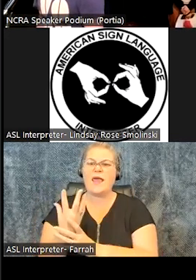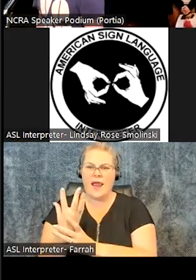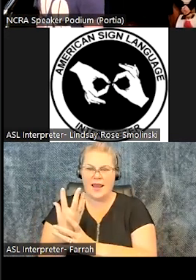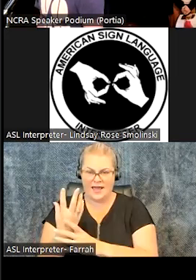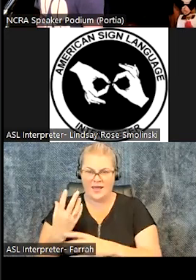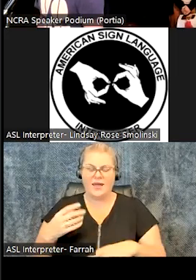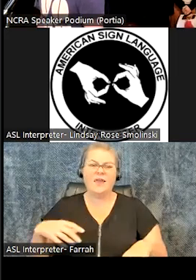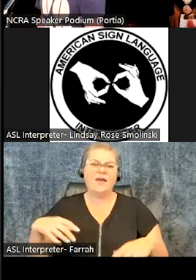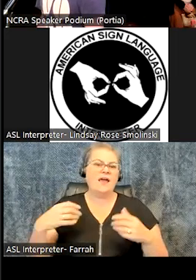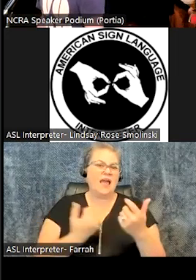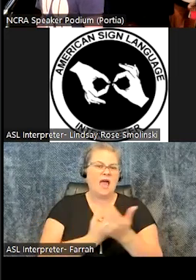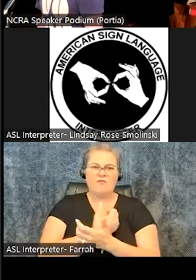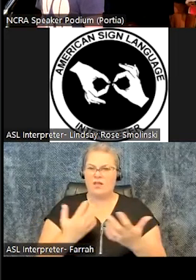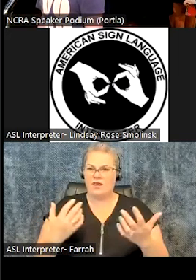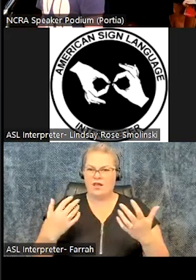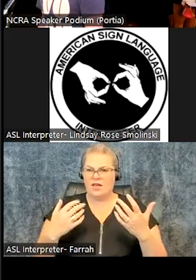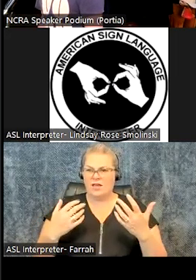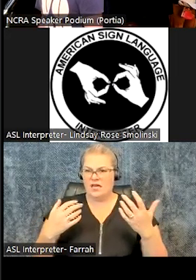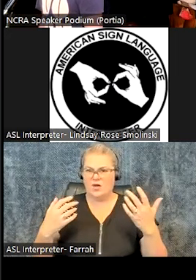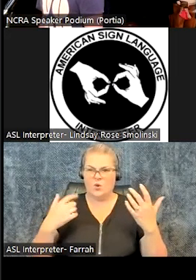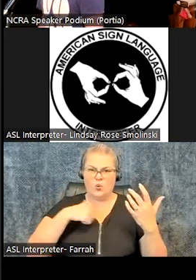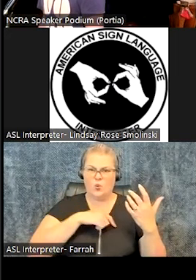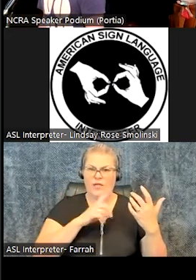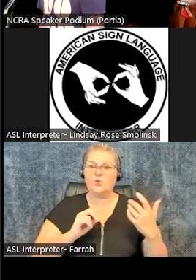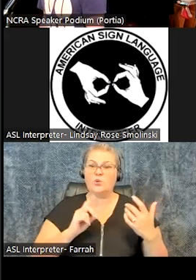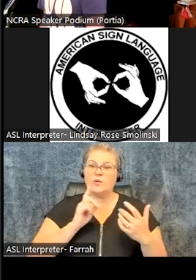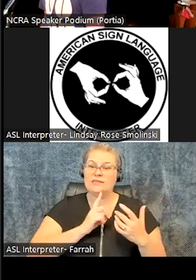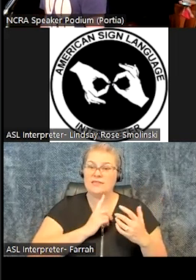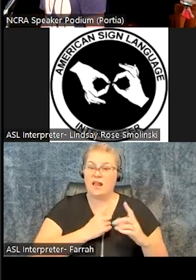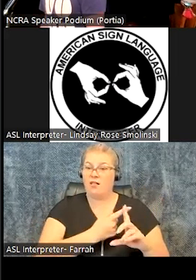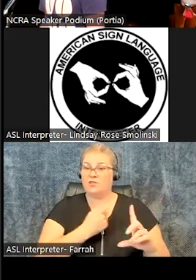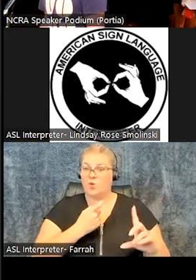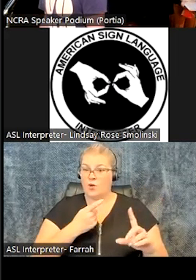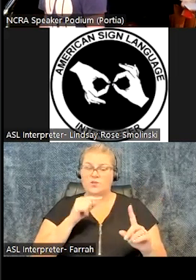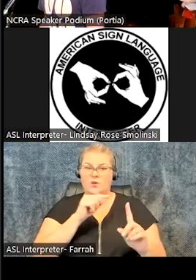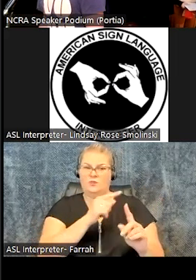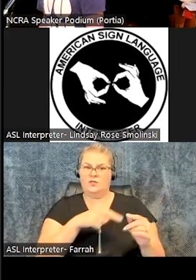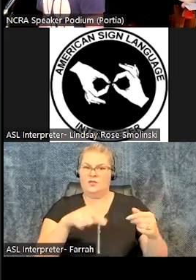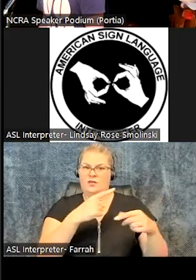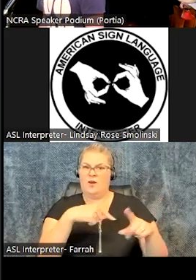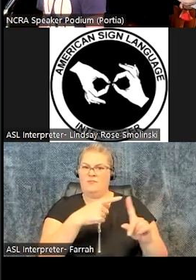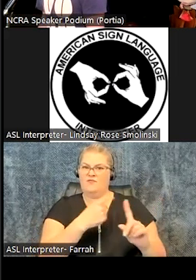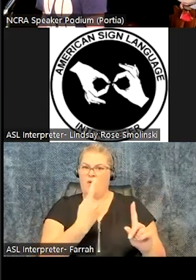overwhelming majority of it, we do single source, so it all comes from one place. So it's really easy to track